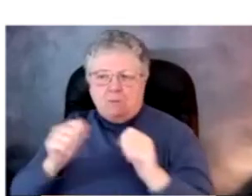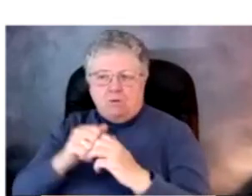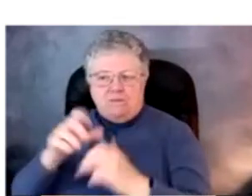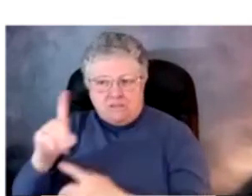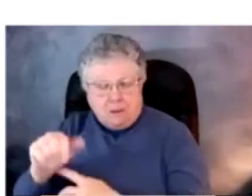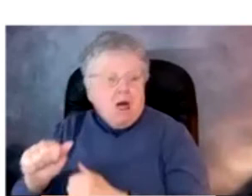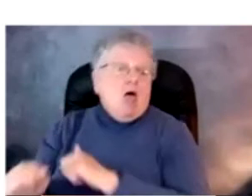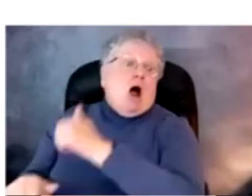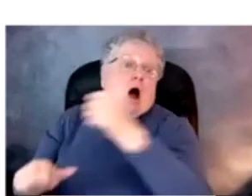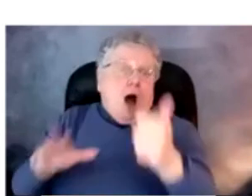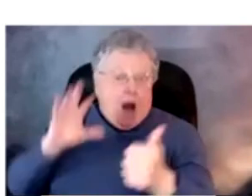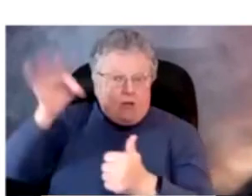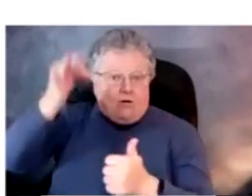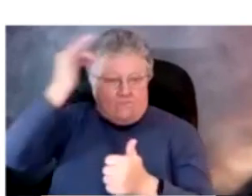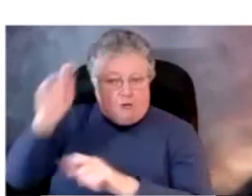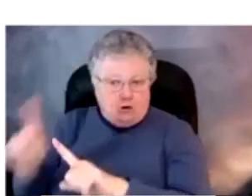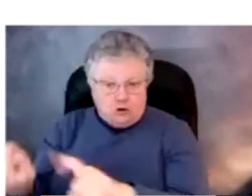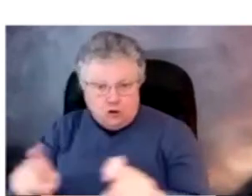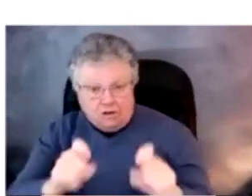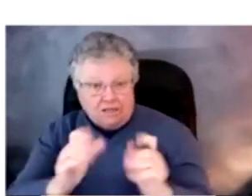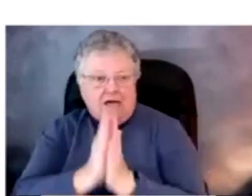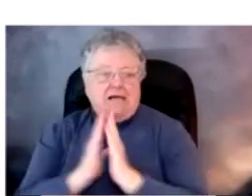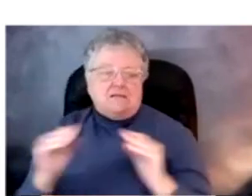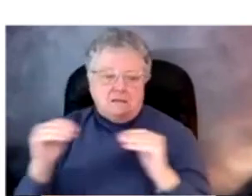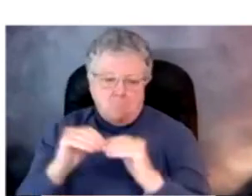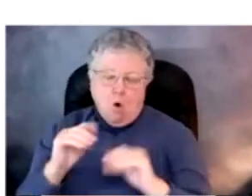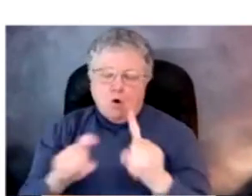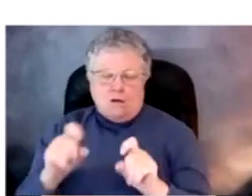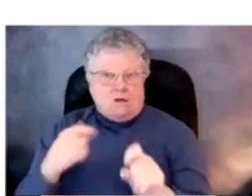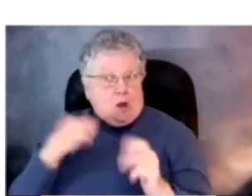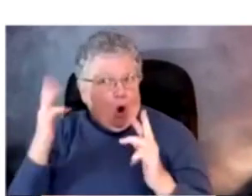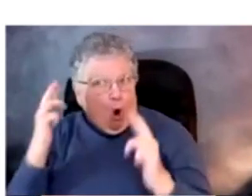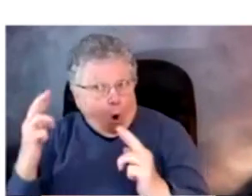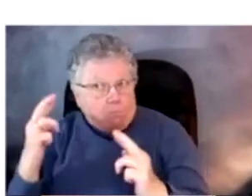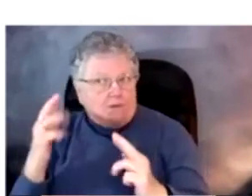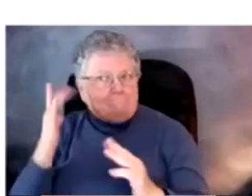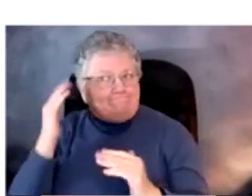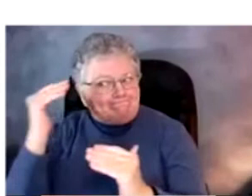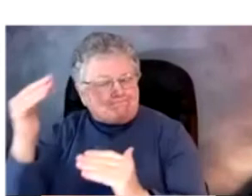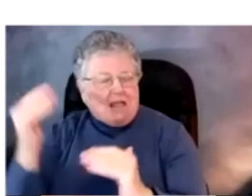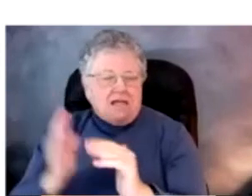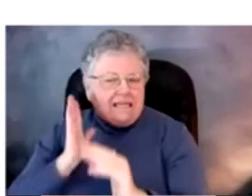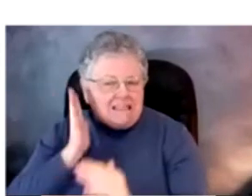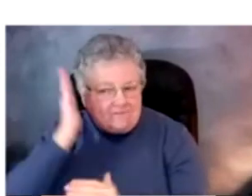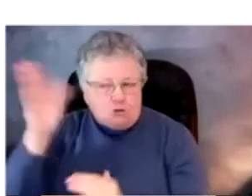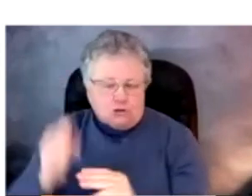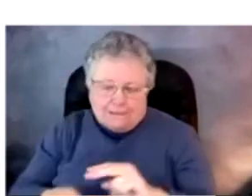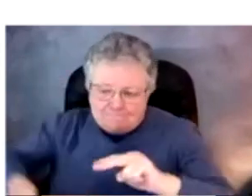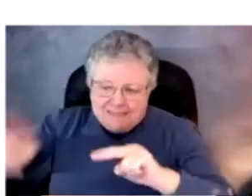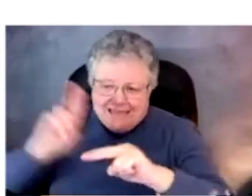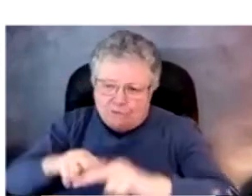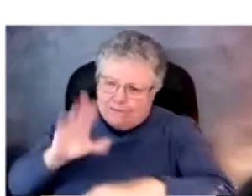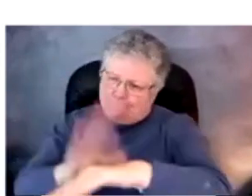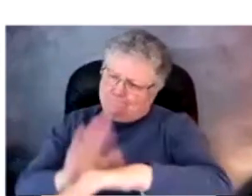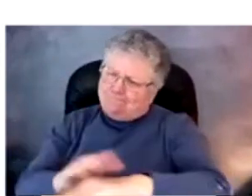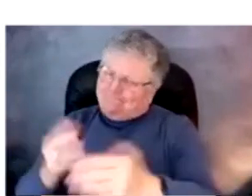that ask many more questions. And that's part of what we're hoping, like, we can kind of increase awareness of. The challenge of those